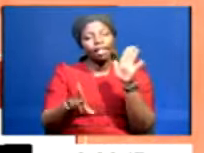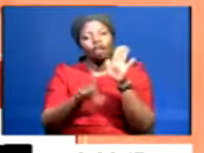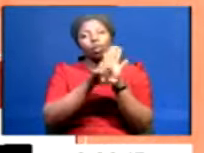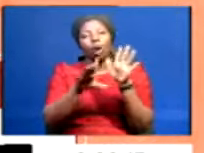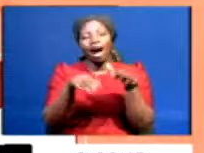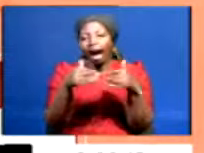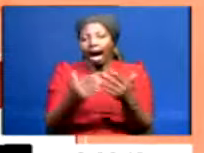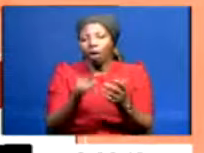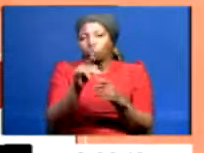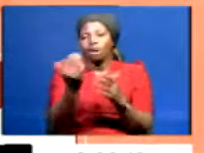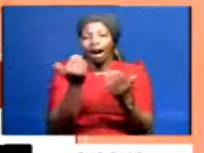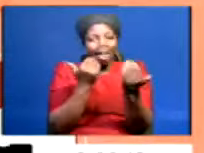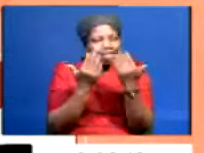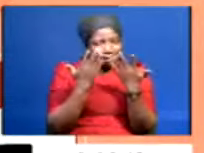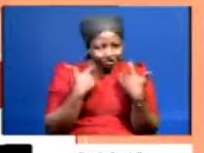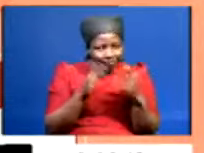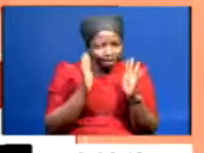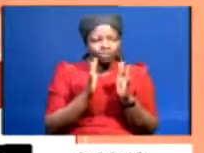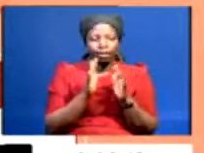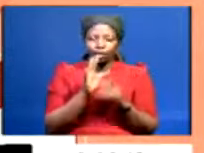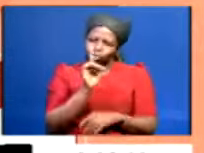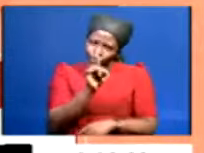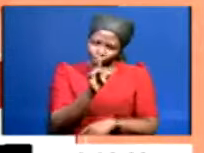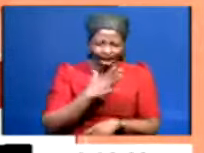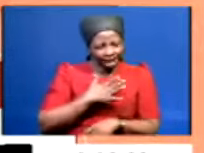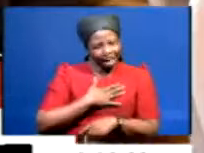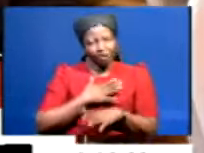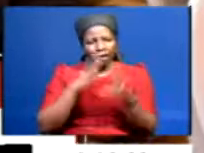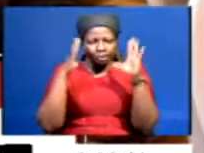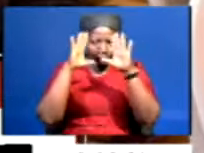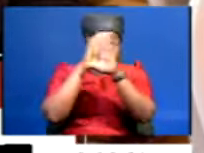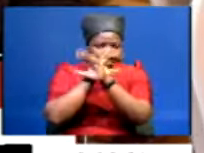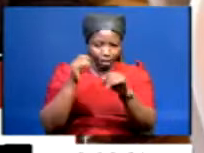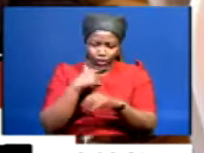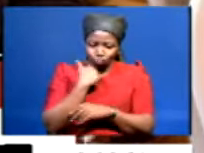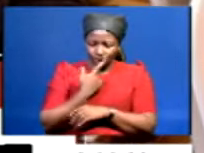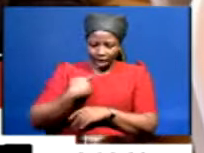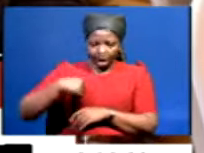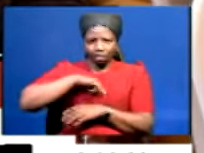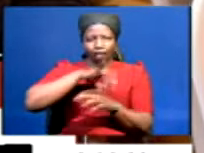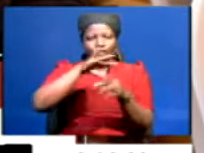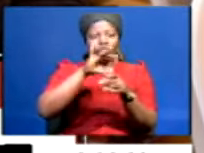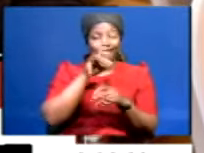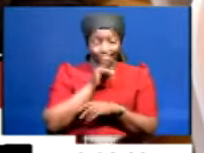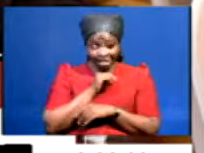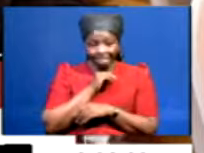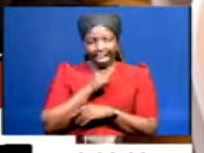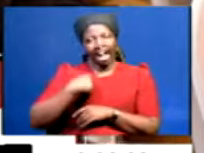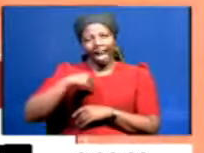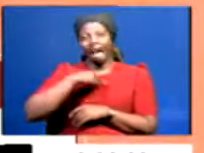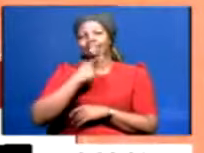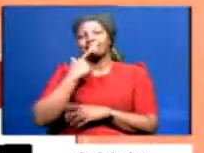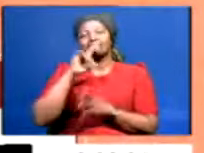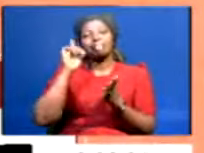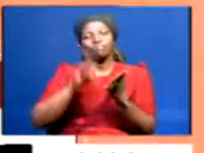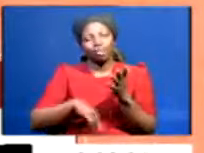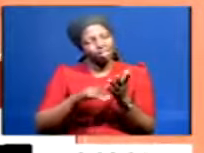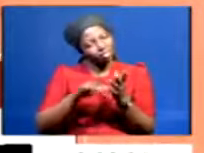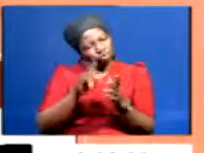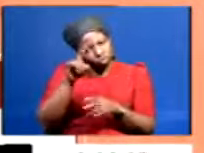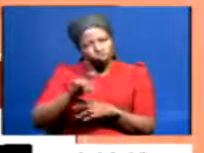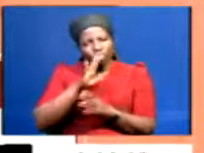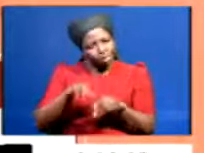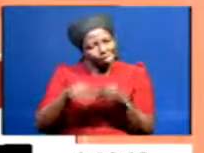ulivyotuuliza. Wewe ni president wetu, yule tulichagua. So tumesema, wewe upewe nafasi, utufanyie